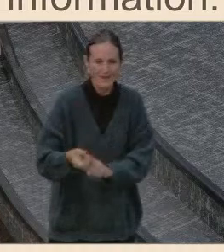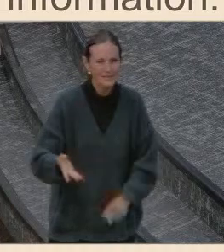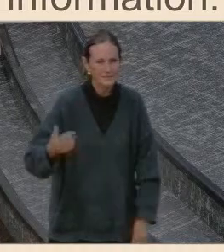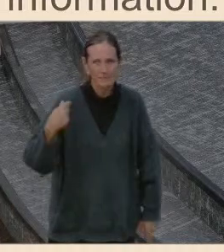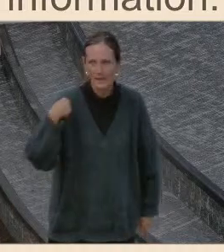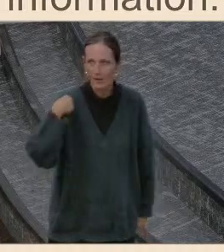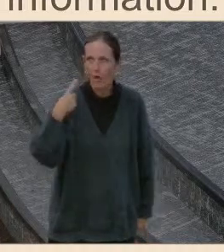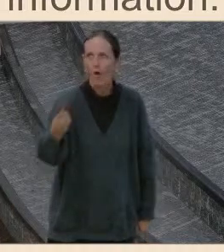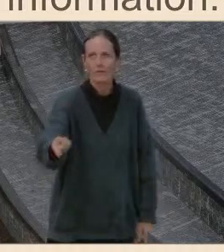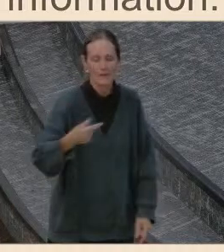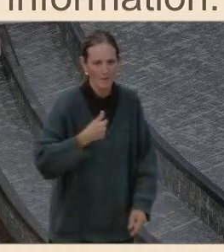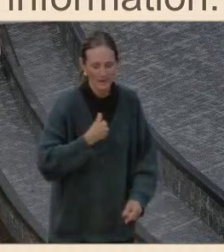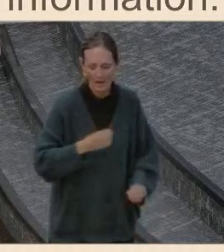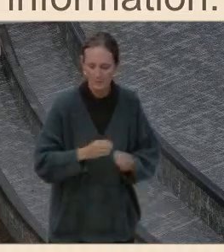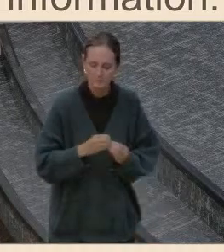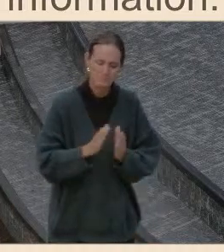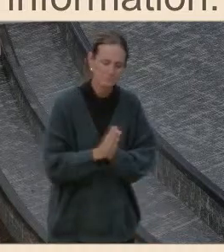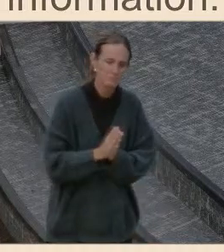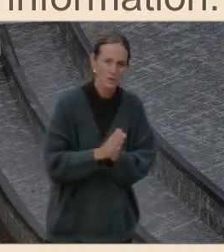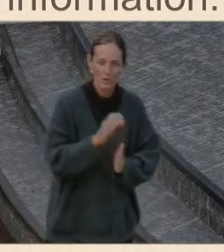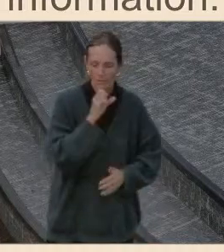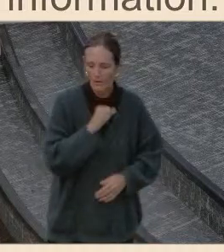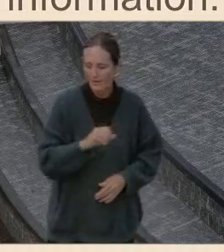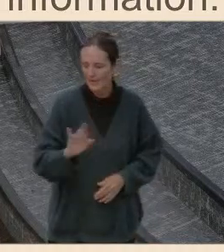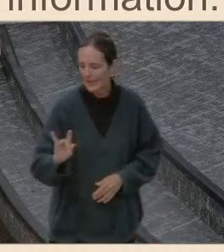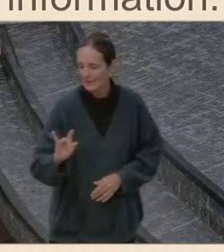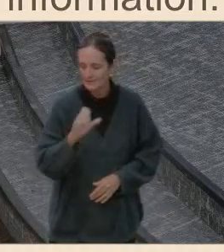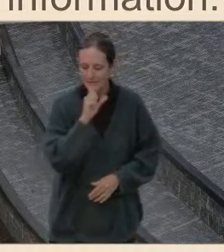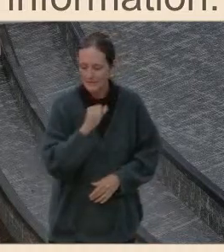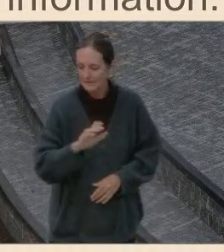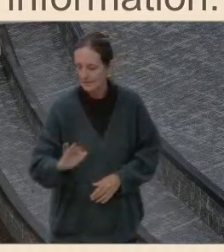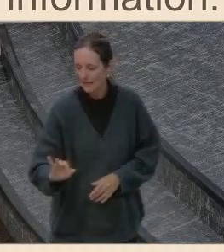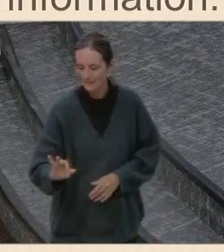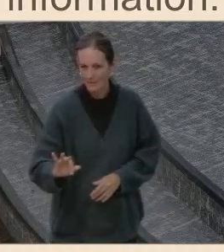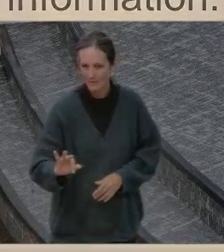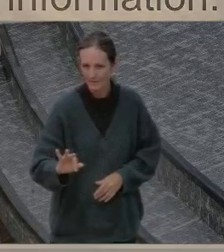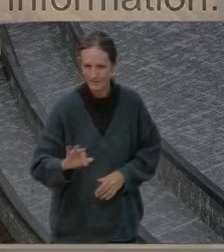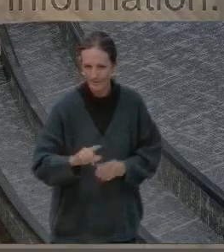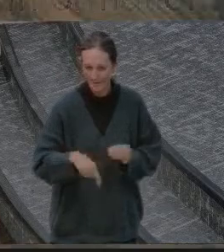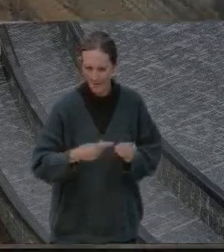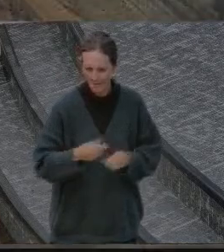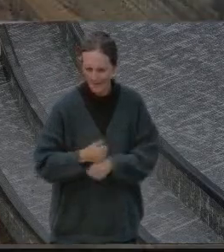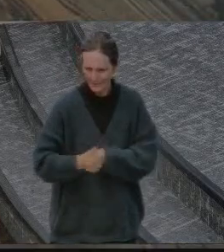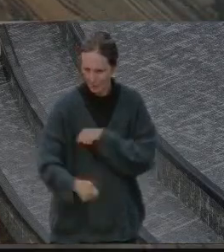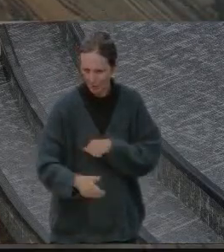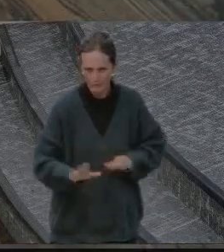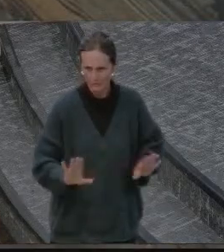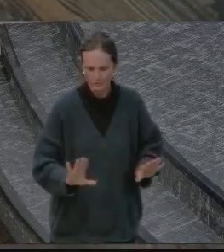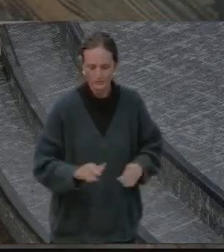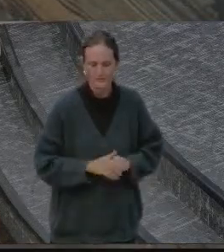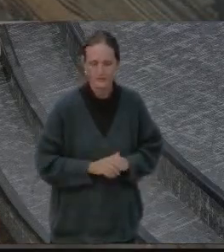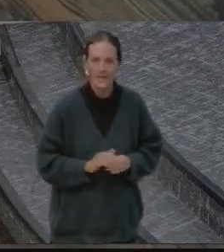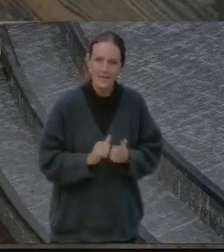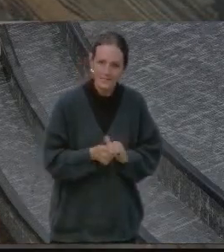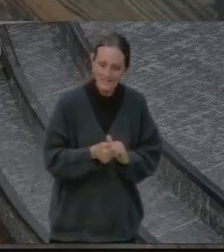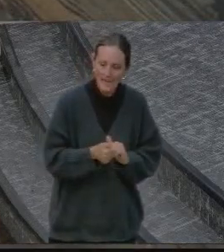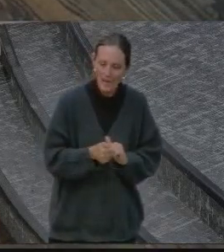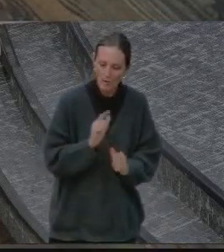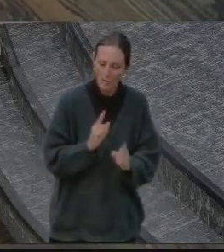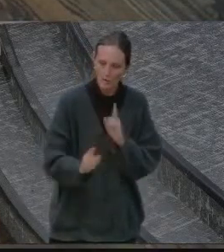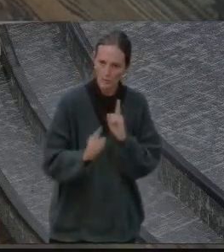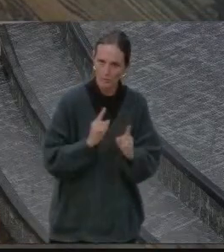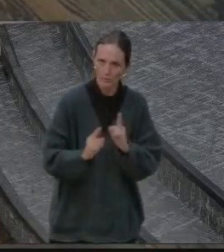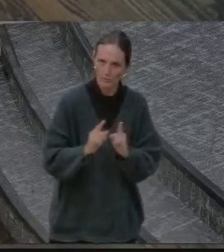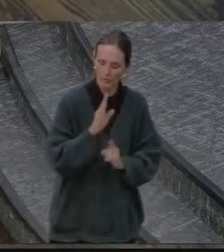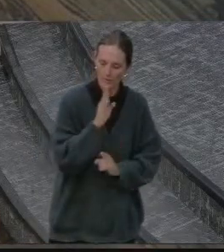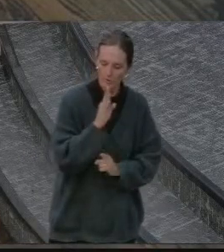an 18-year-old, 19-year-old about charges. It's just the way you just approach them, the way you say things to them. You